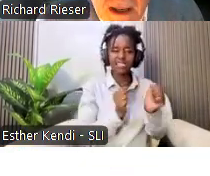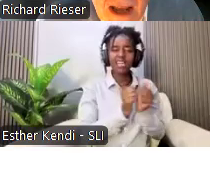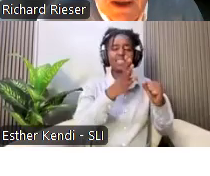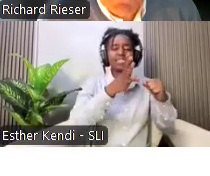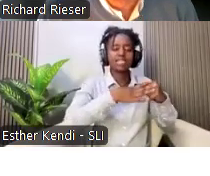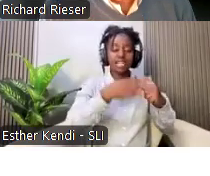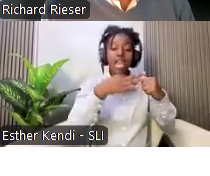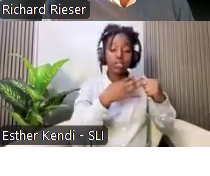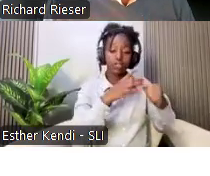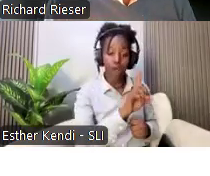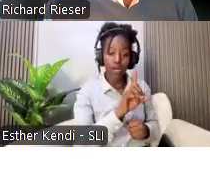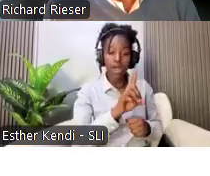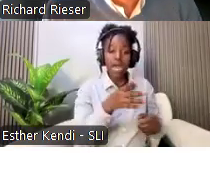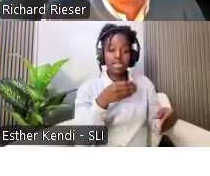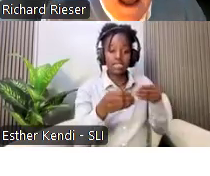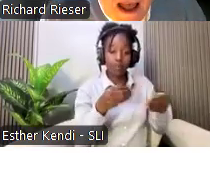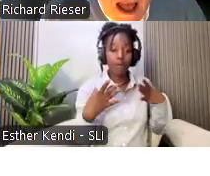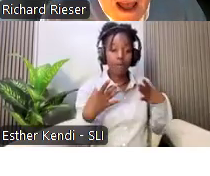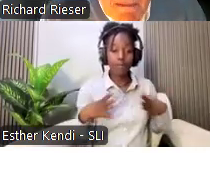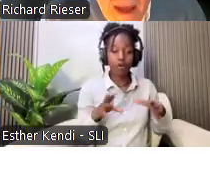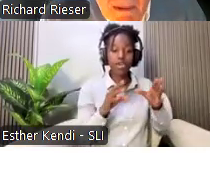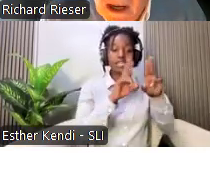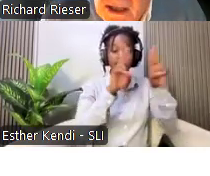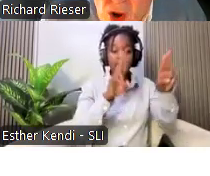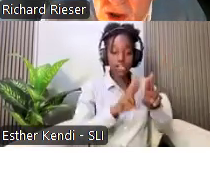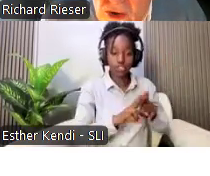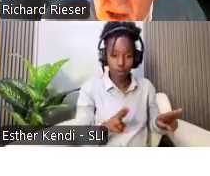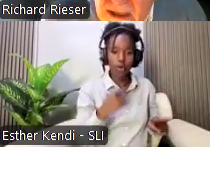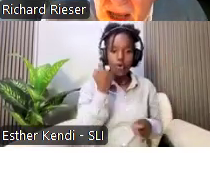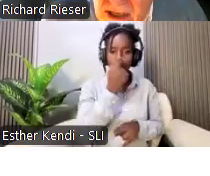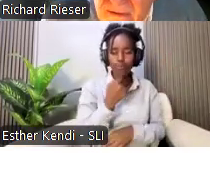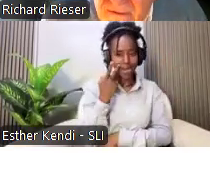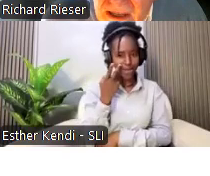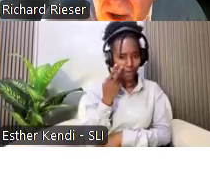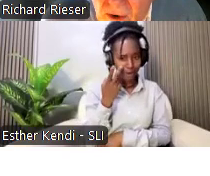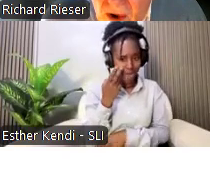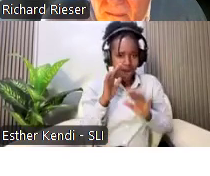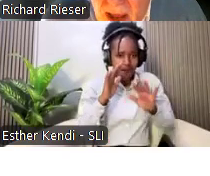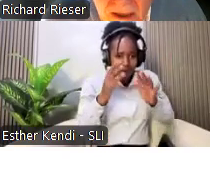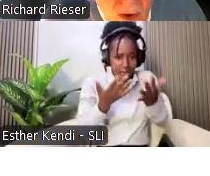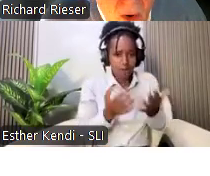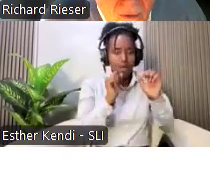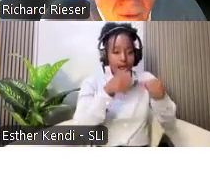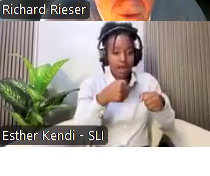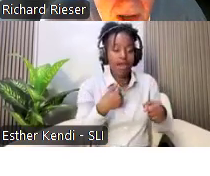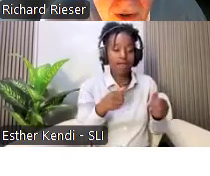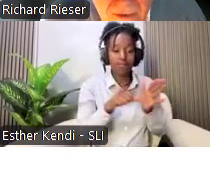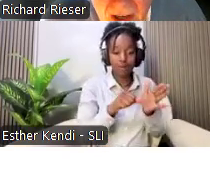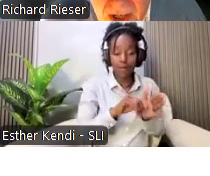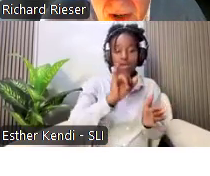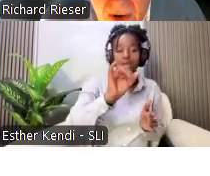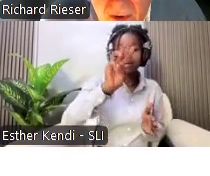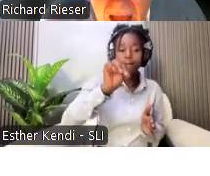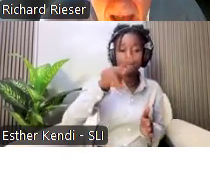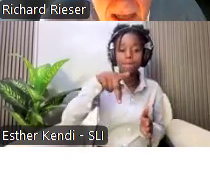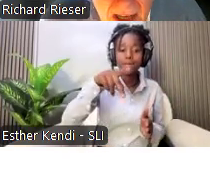People's International first recognized the difference. Impairment is the loss or limitation of physical, mental, or sensory